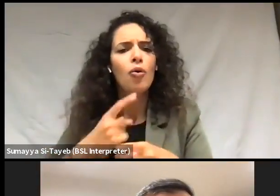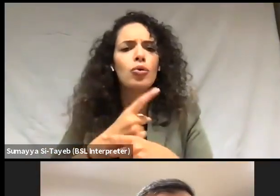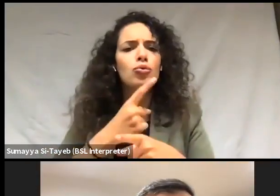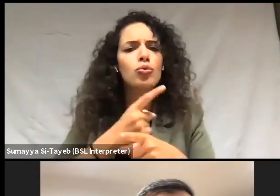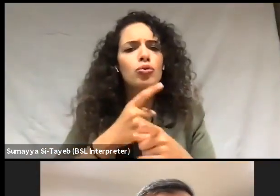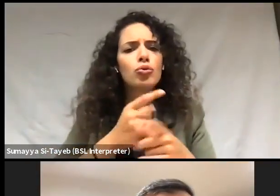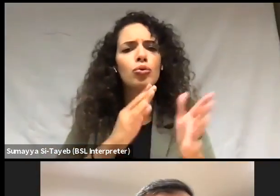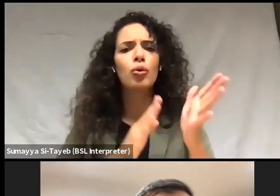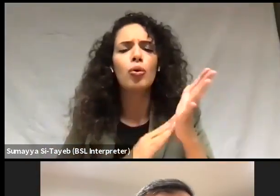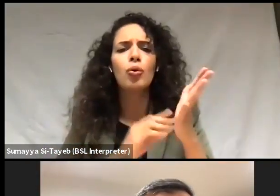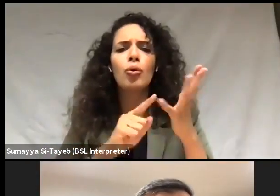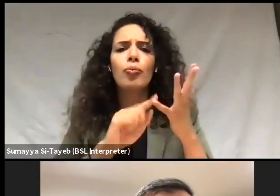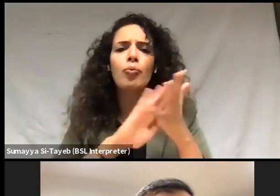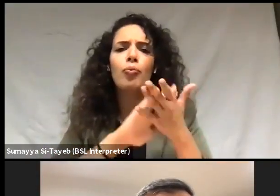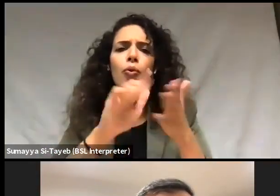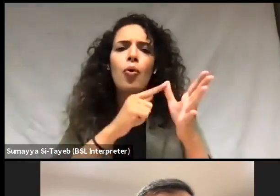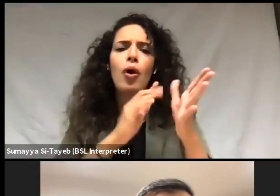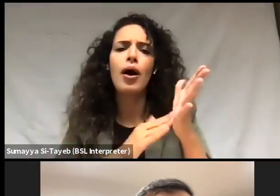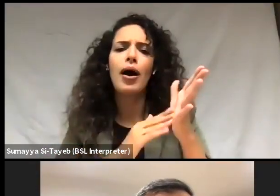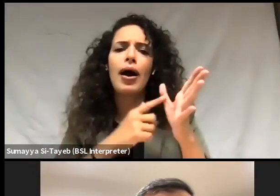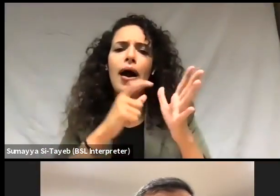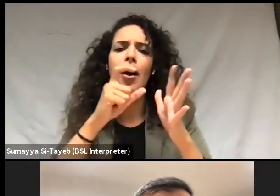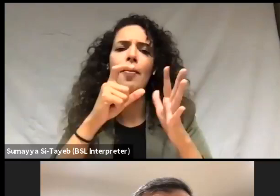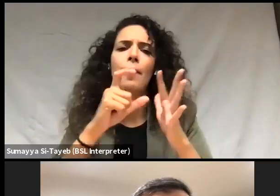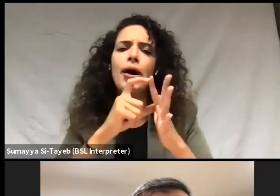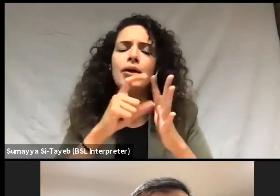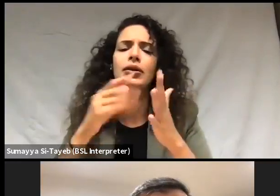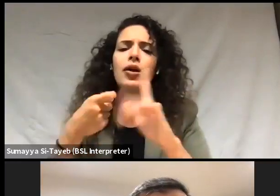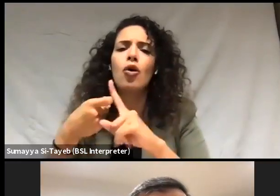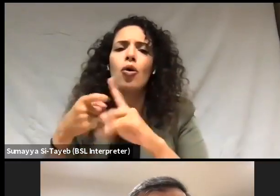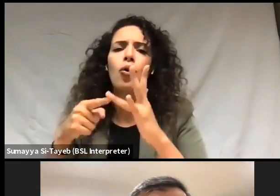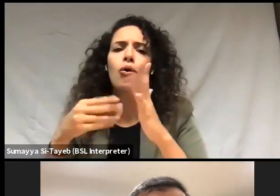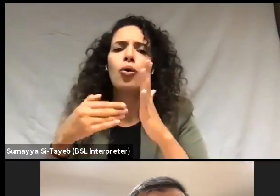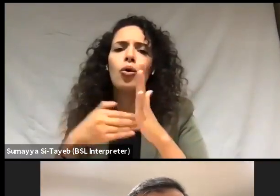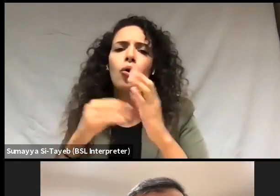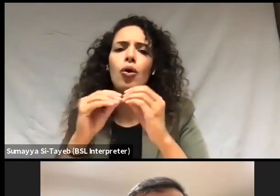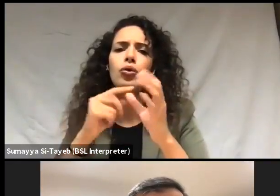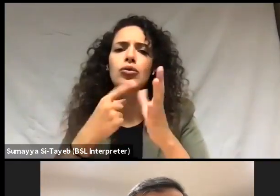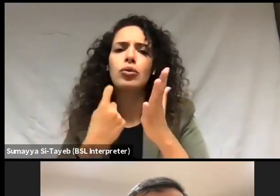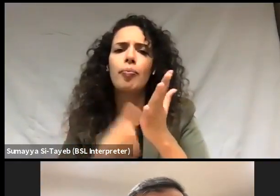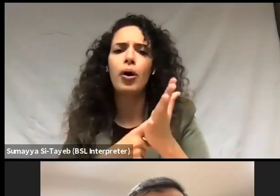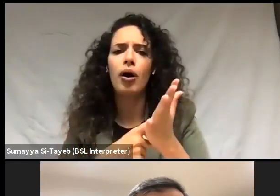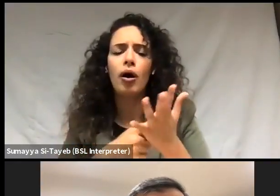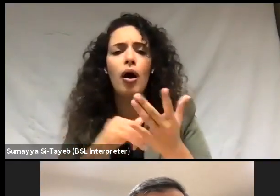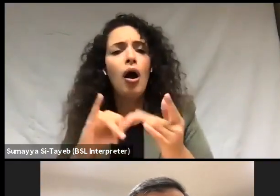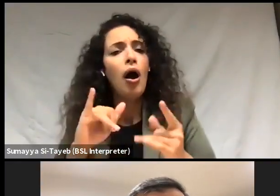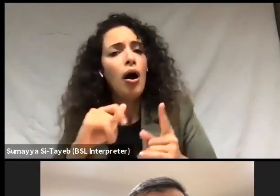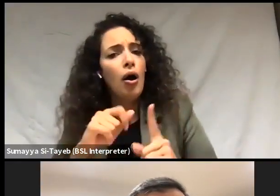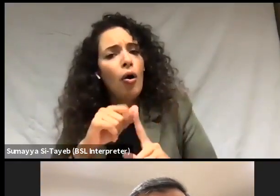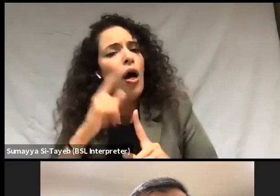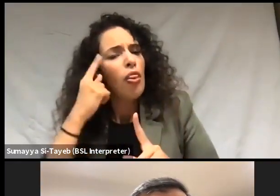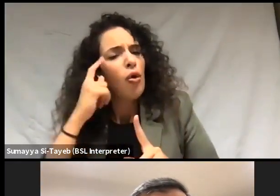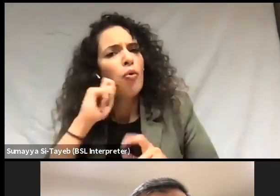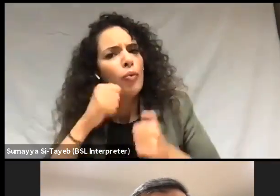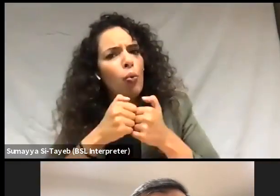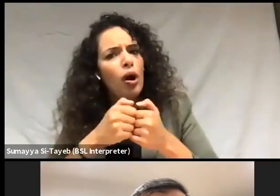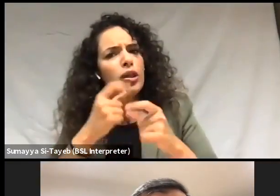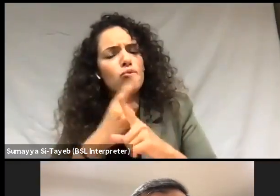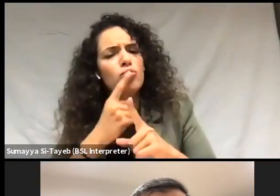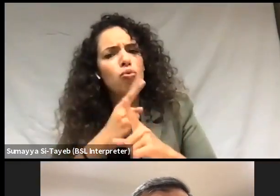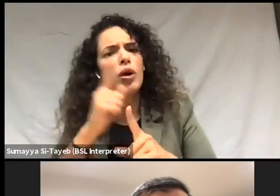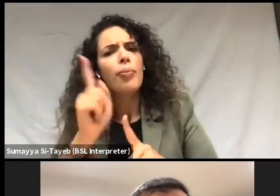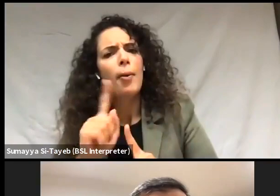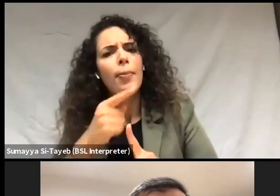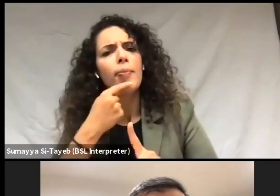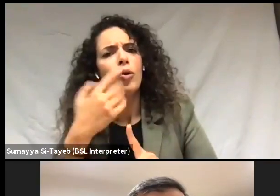I think it would be useful to speak to people who've been at the receiving end from the media. So Mohammed